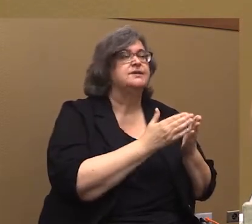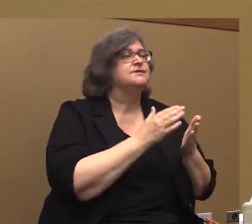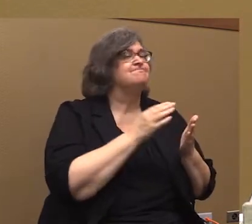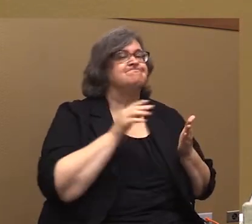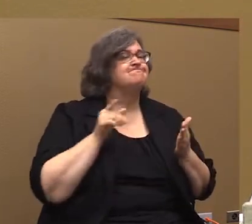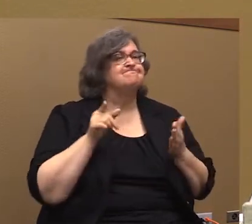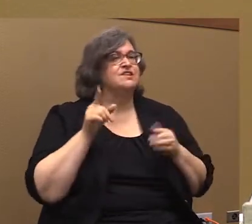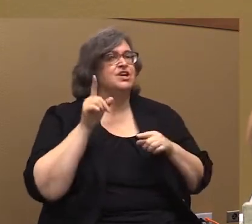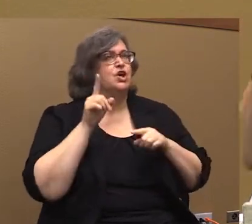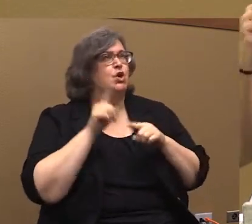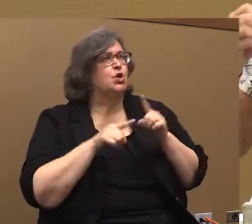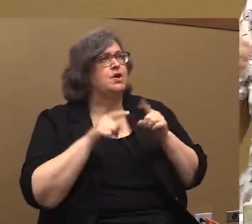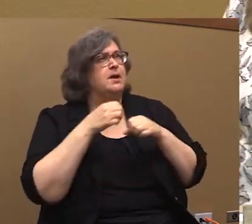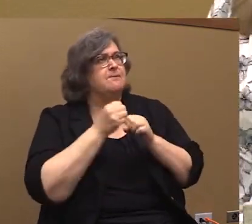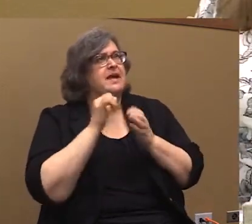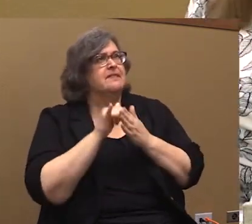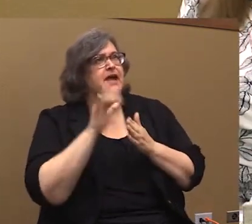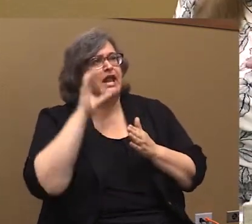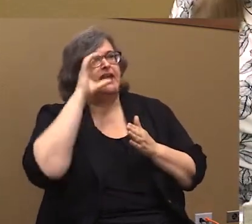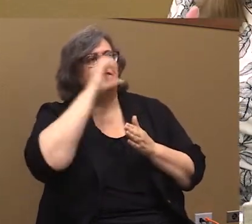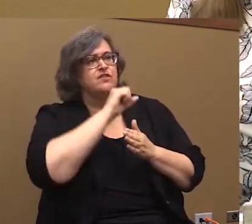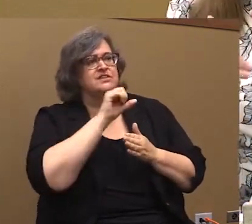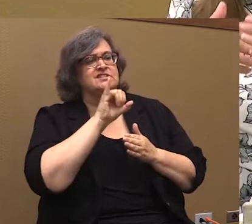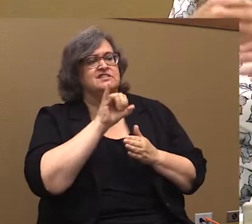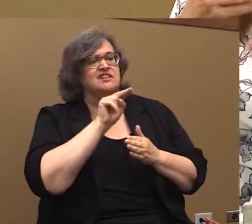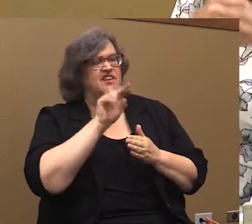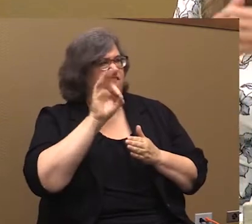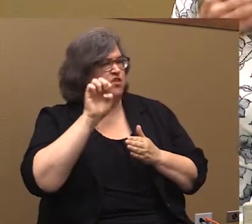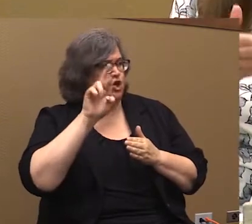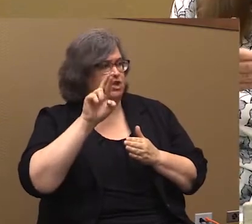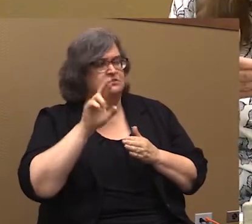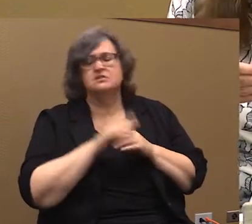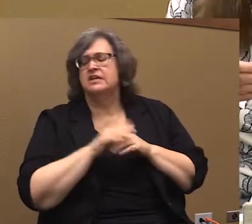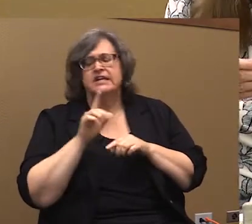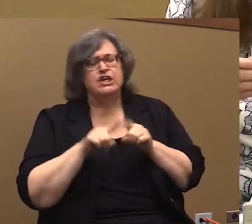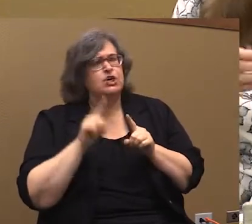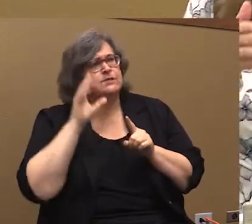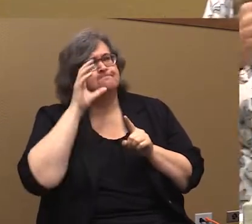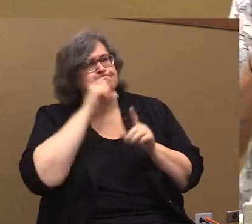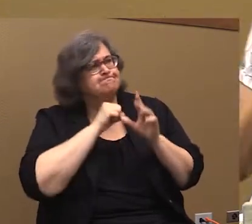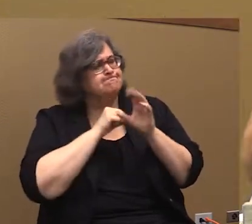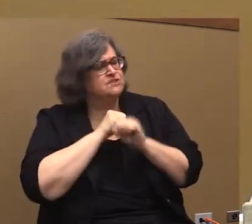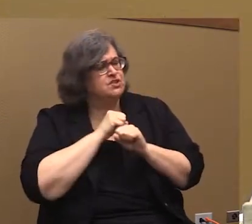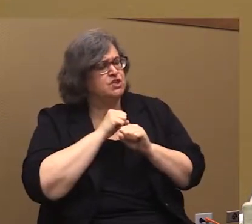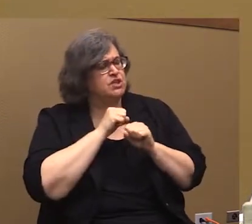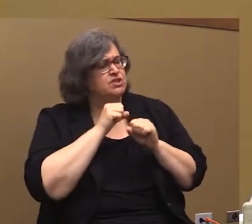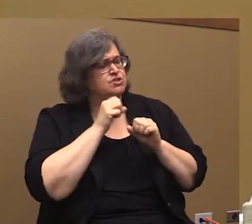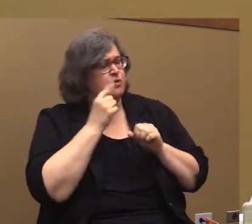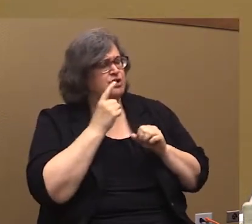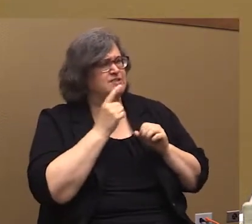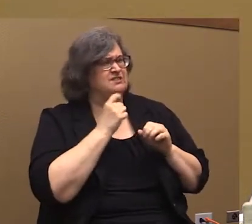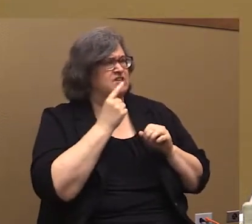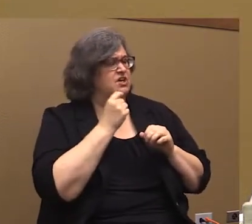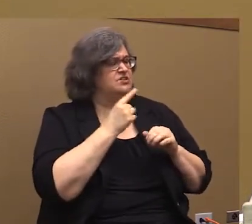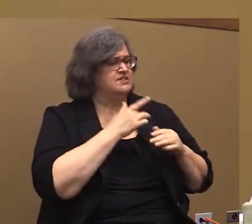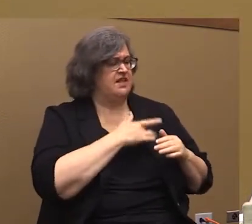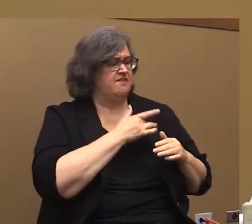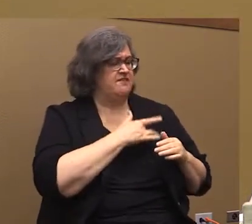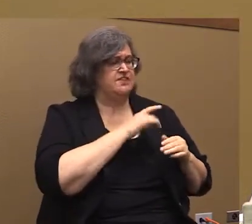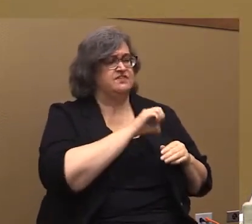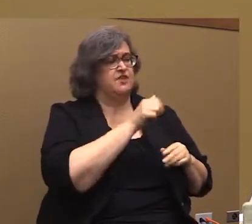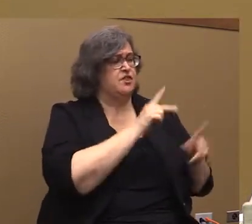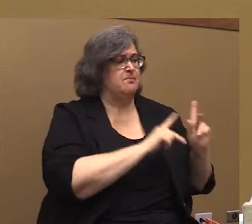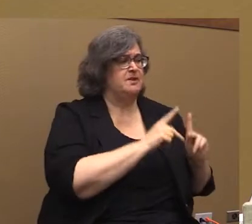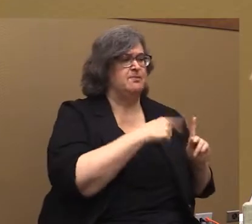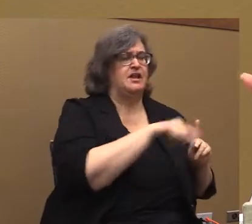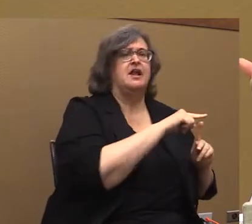language of the text that didn't allow him to make that inference to then imagine the feelings